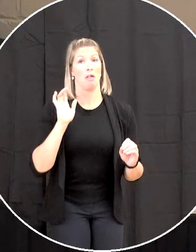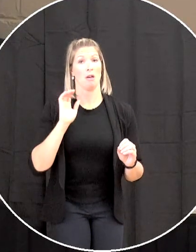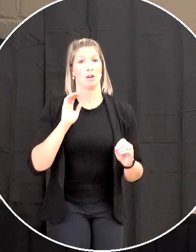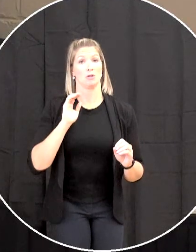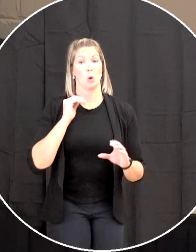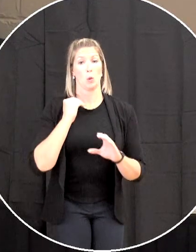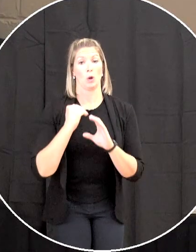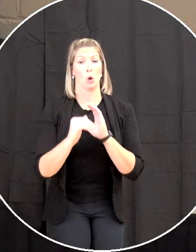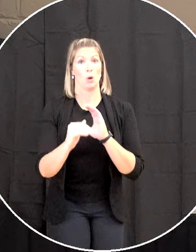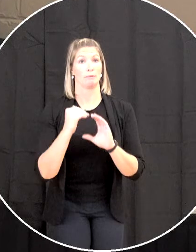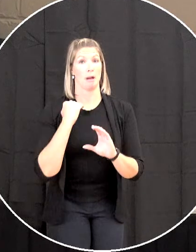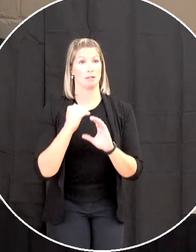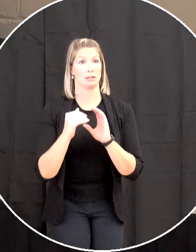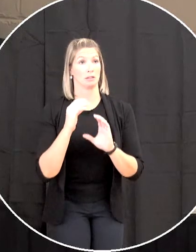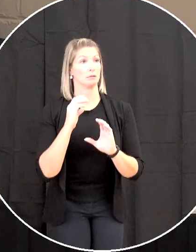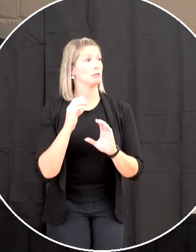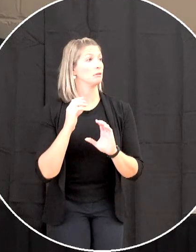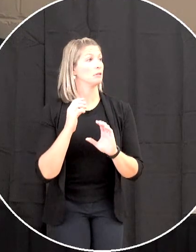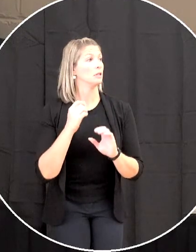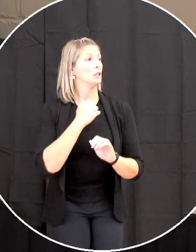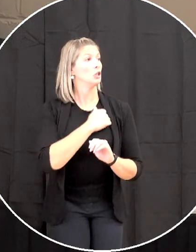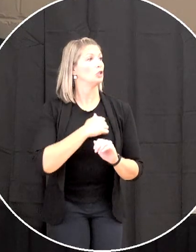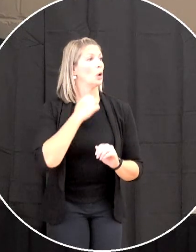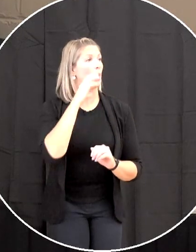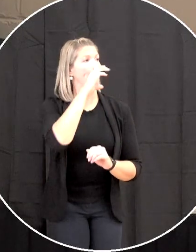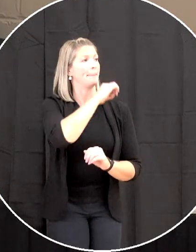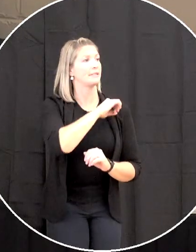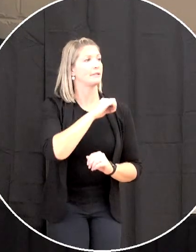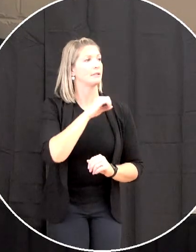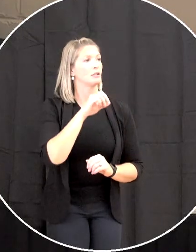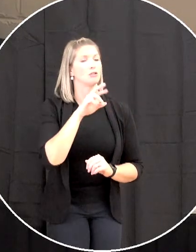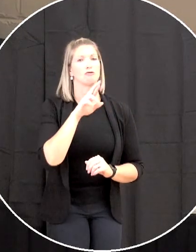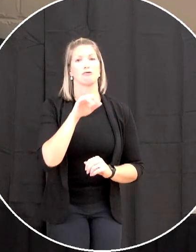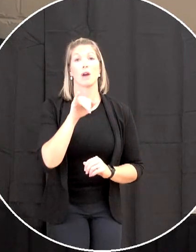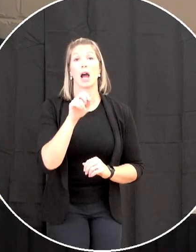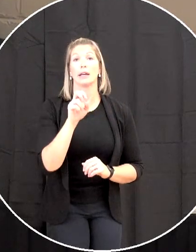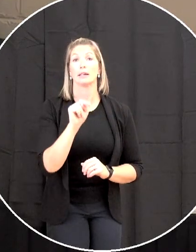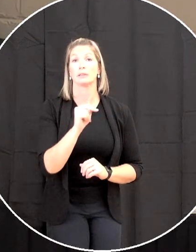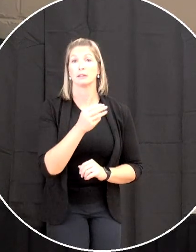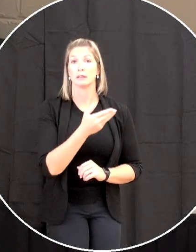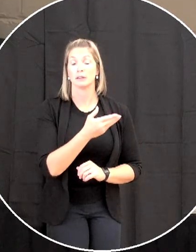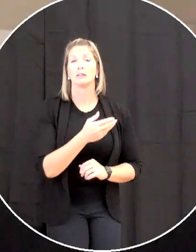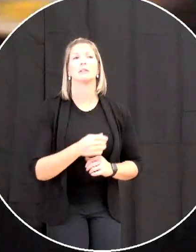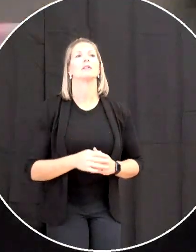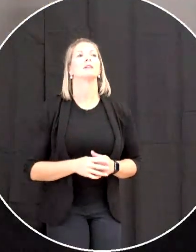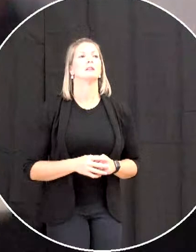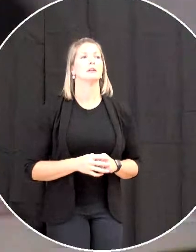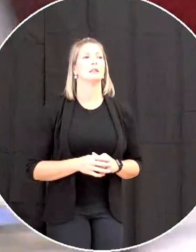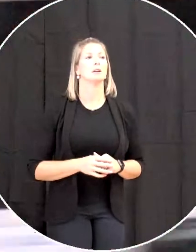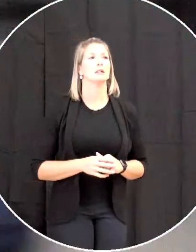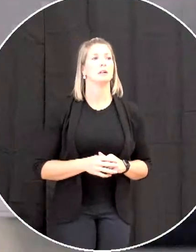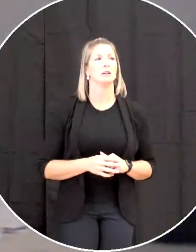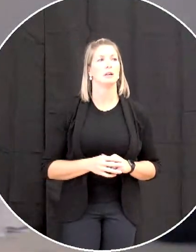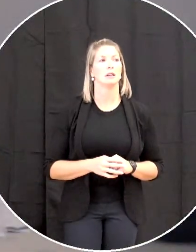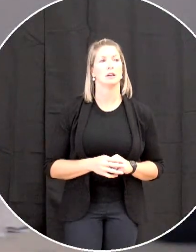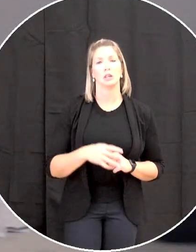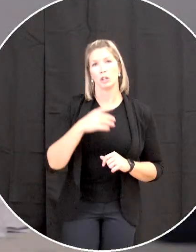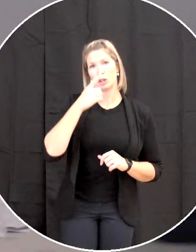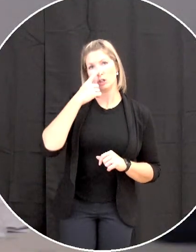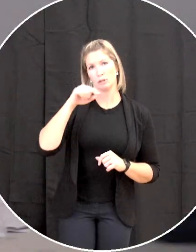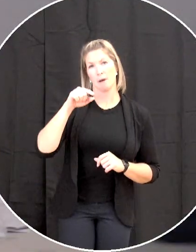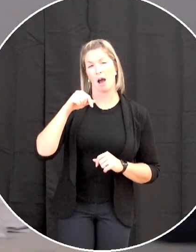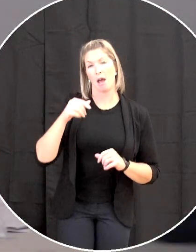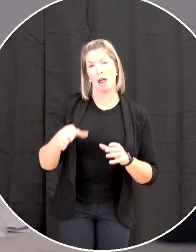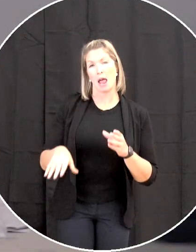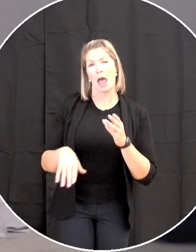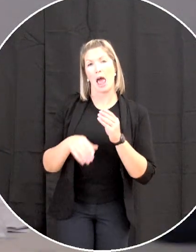sorry, sorry, Kevin, Trustee Ryan? Would it be appropriate for me to add an addendum to a report